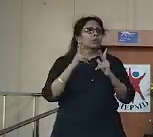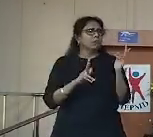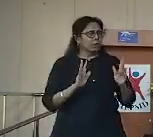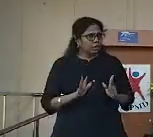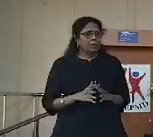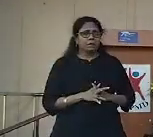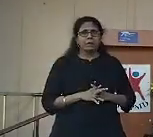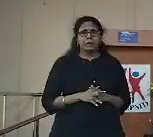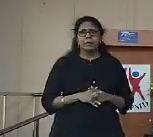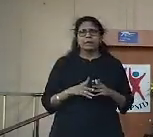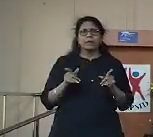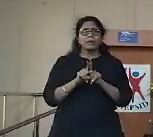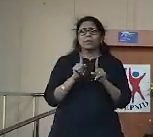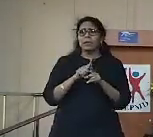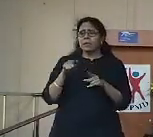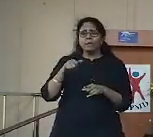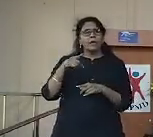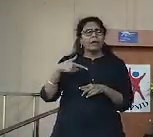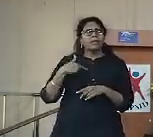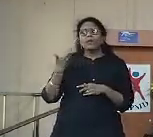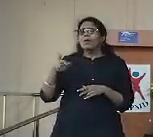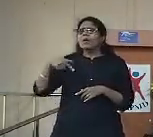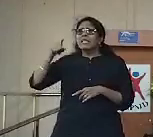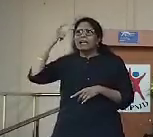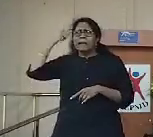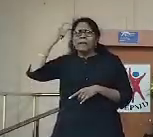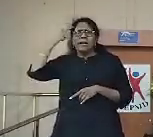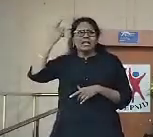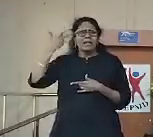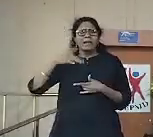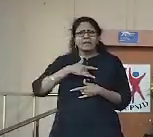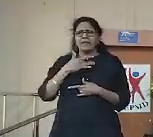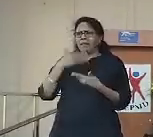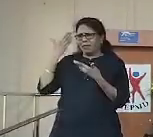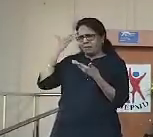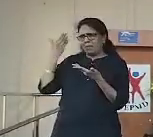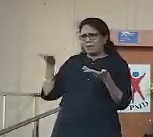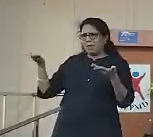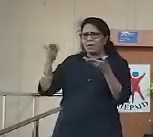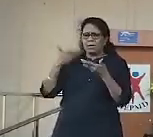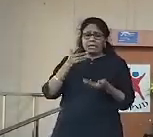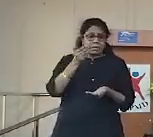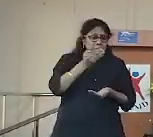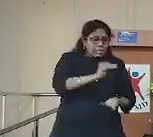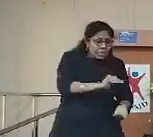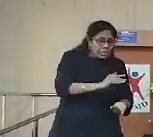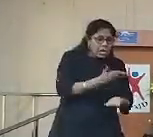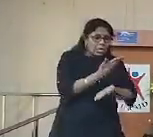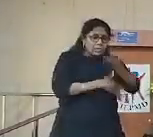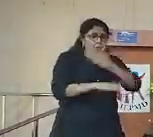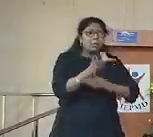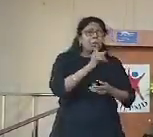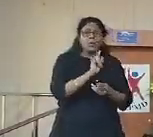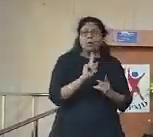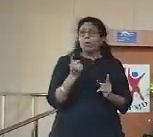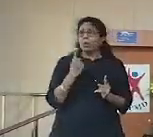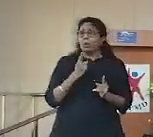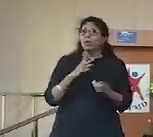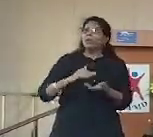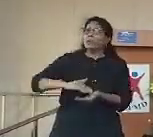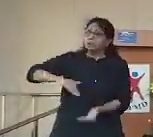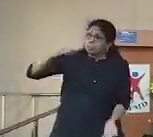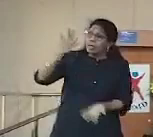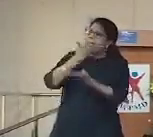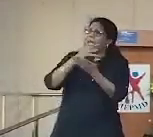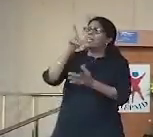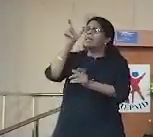Just imagine how the condition of the person. I'm not talking only about child with disabilities. I am talking also about any person